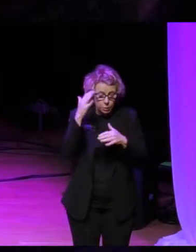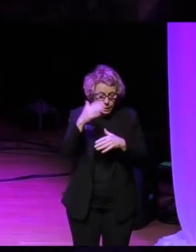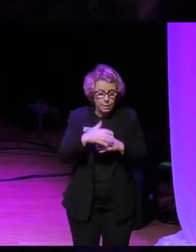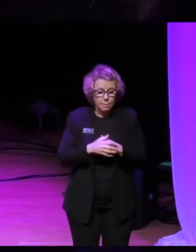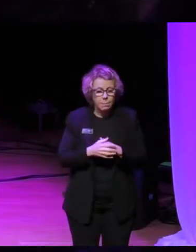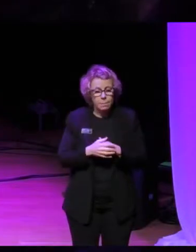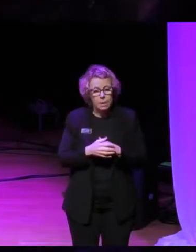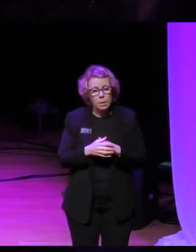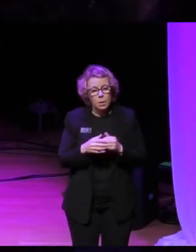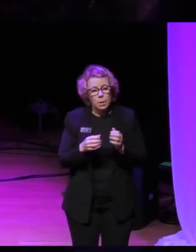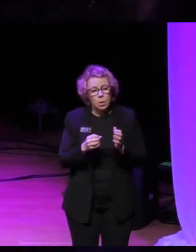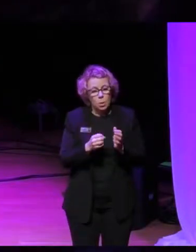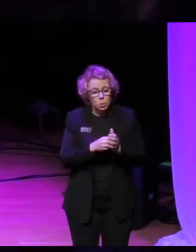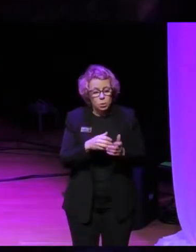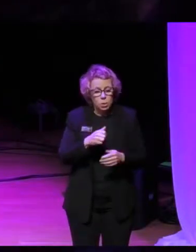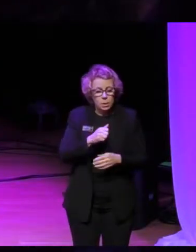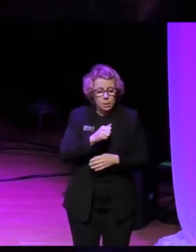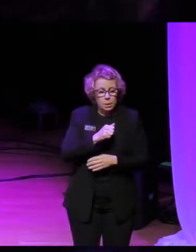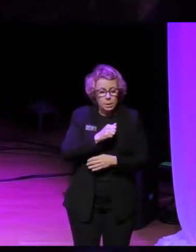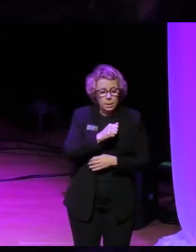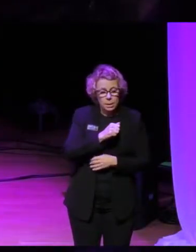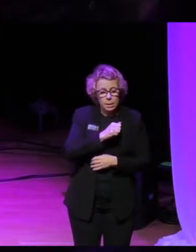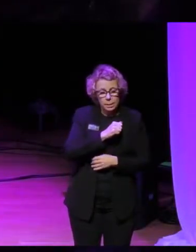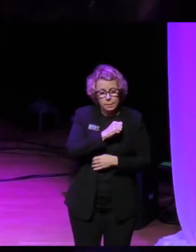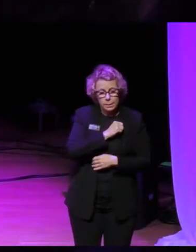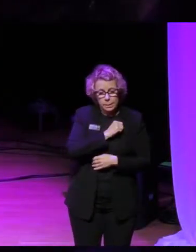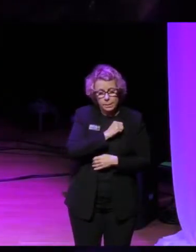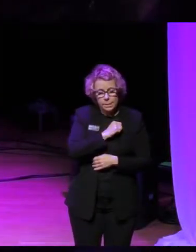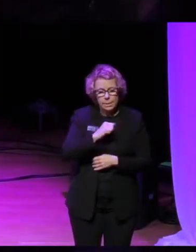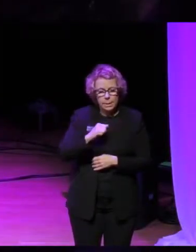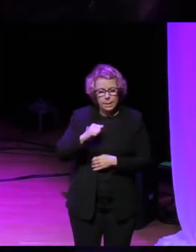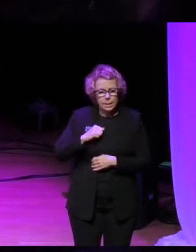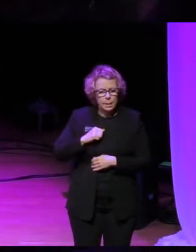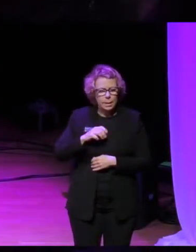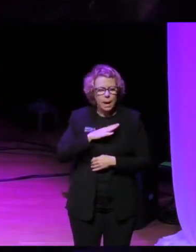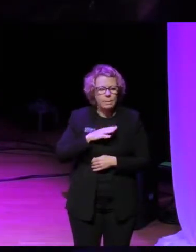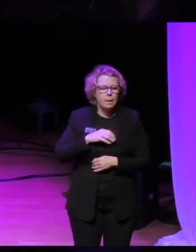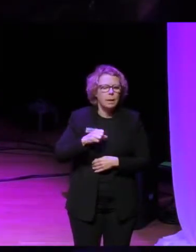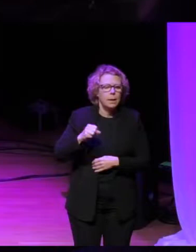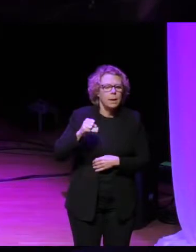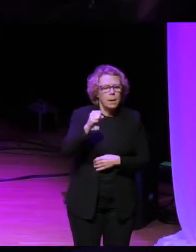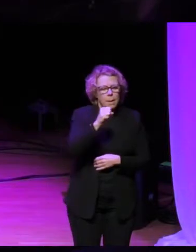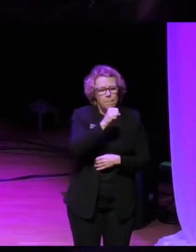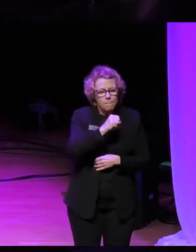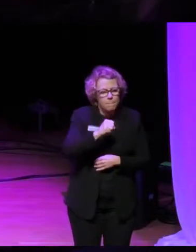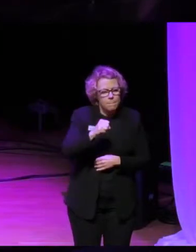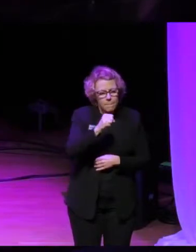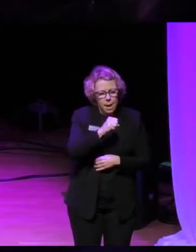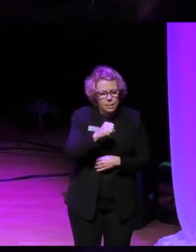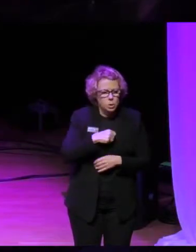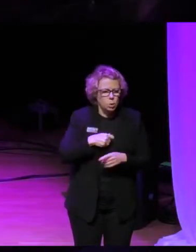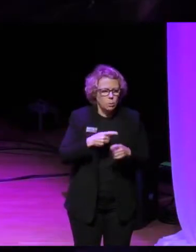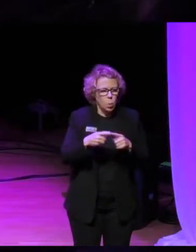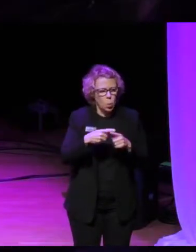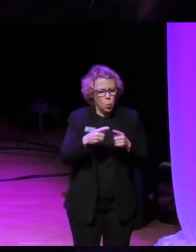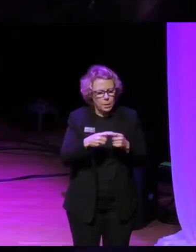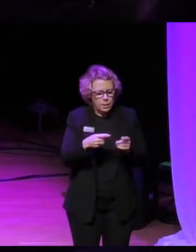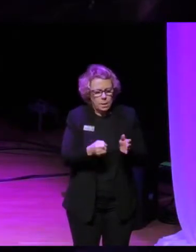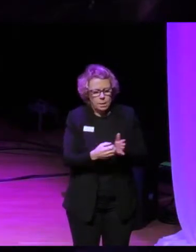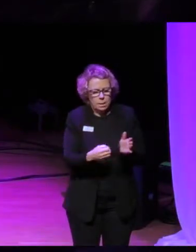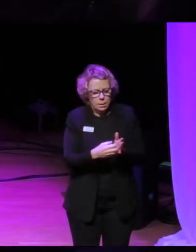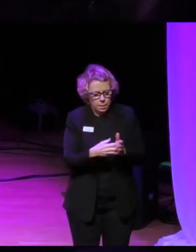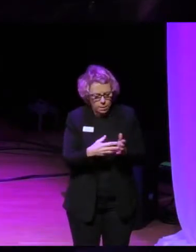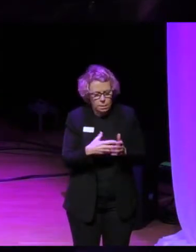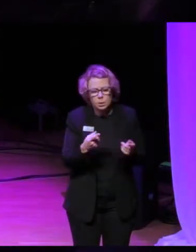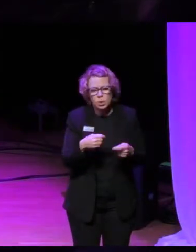mean that government involvement in a whole host of issues that it disagrees with, where people's rights are at stake, could be converted